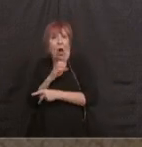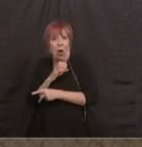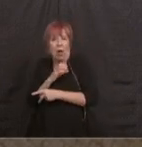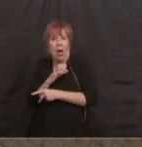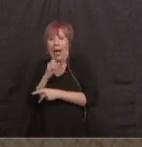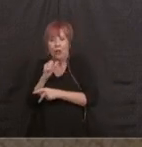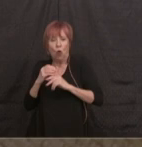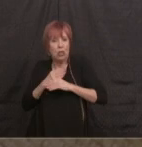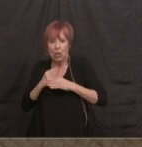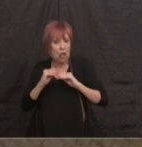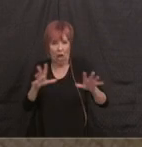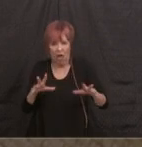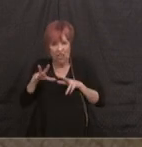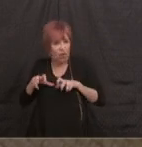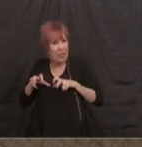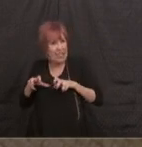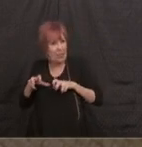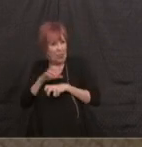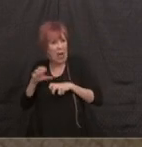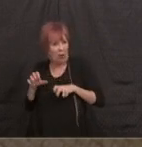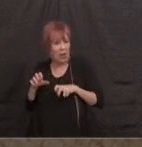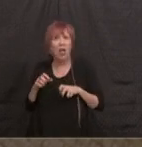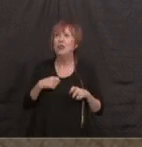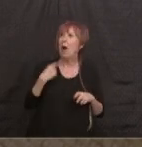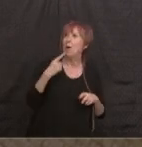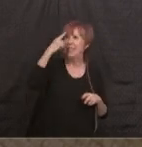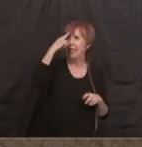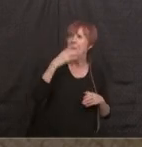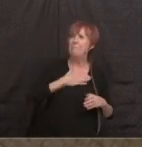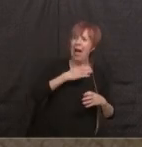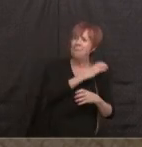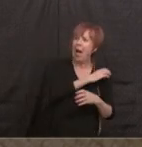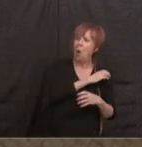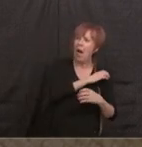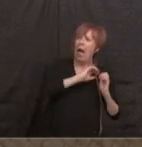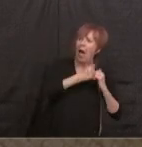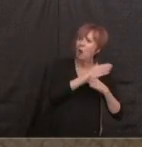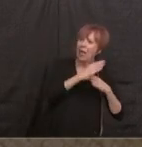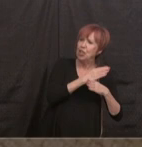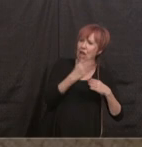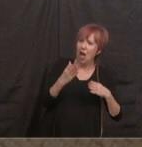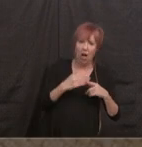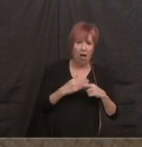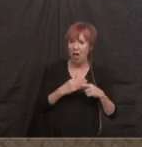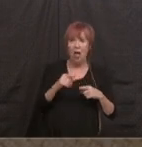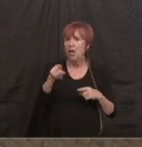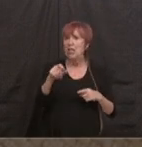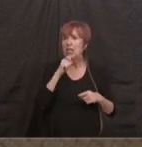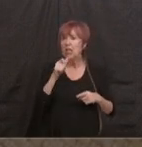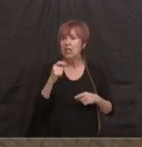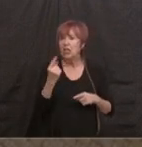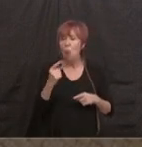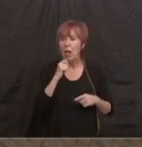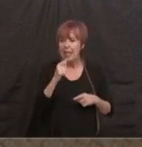power. And so when I think about it the other day, I think, how do I share the power that I have? If there's someone who's not at this table, how do I